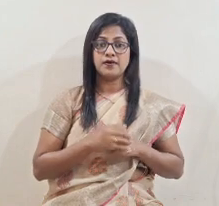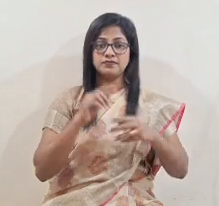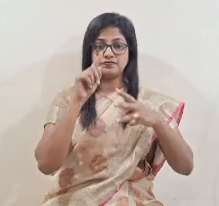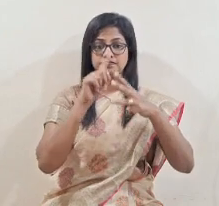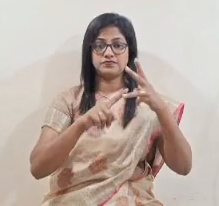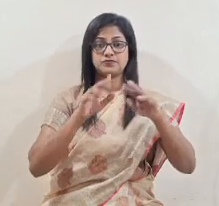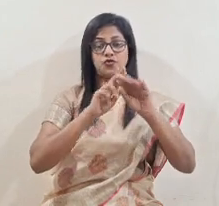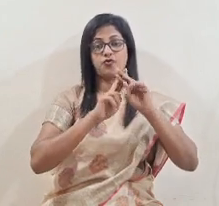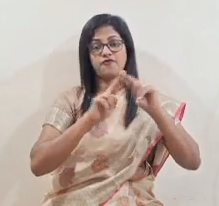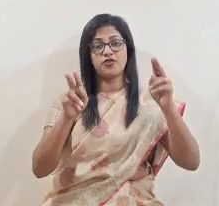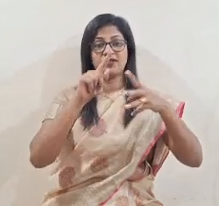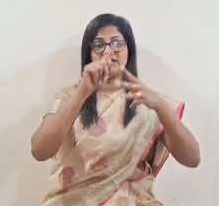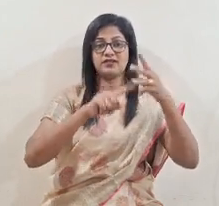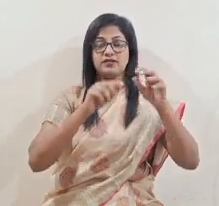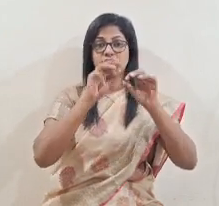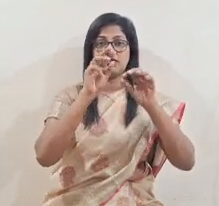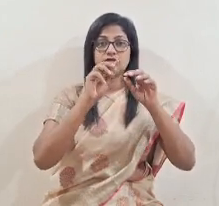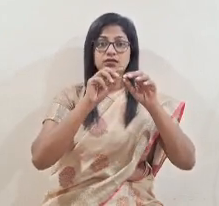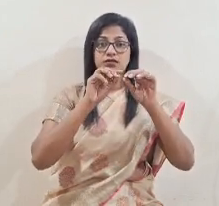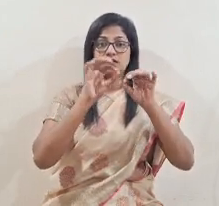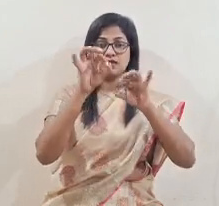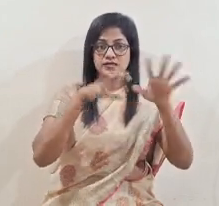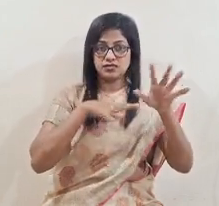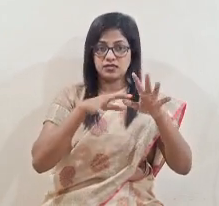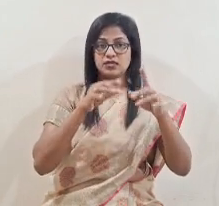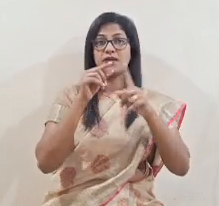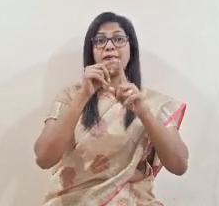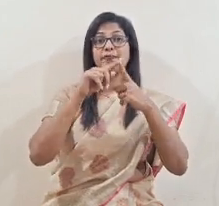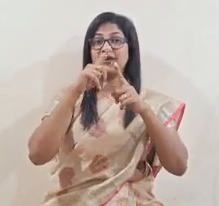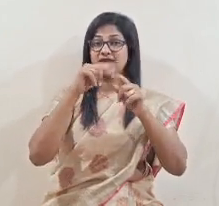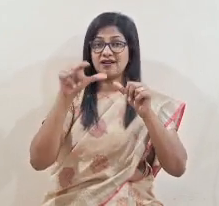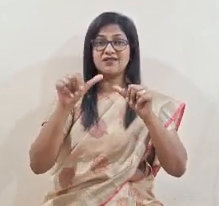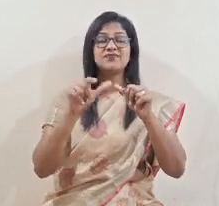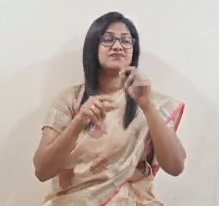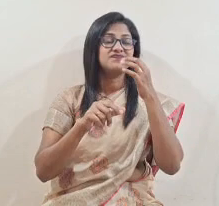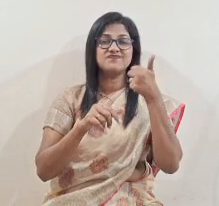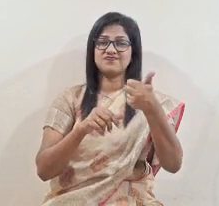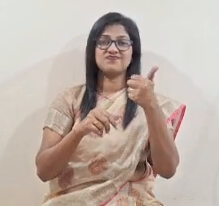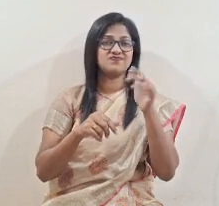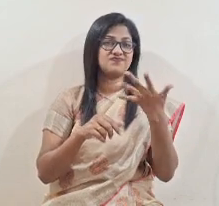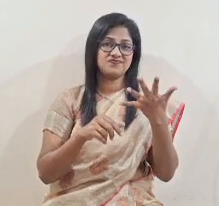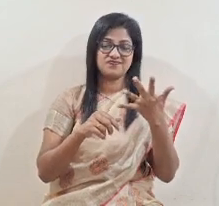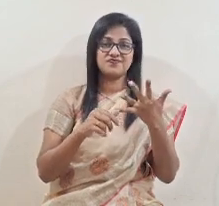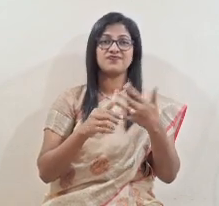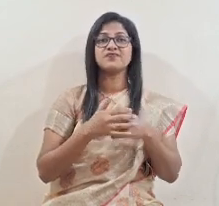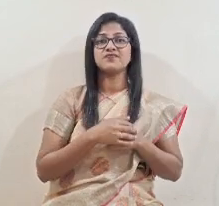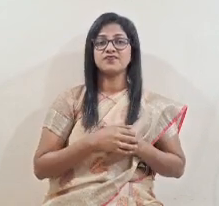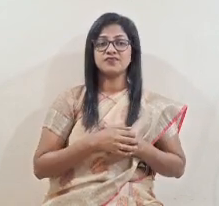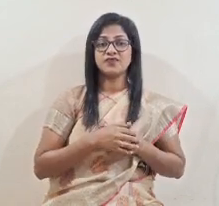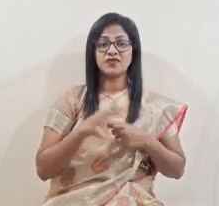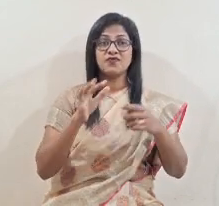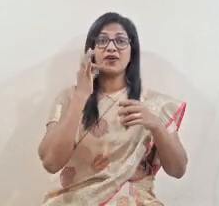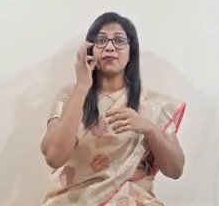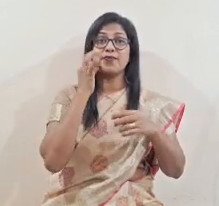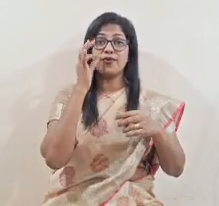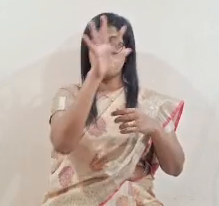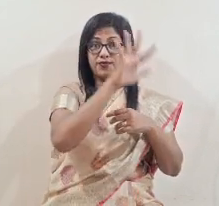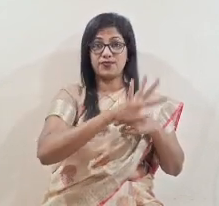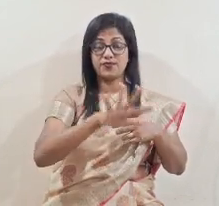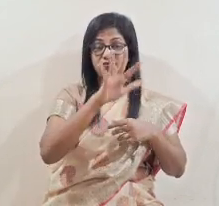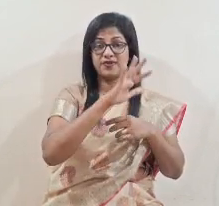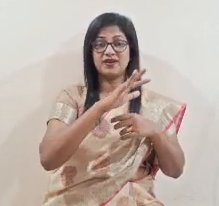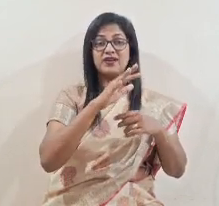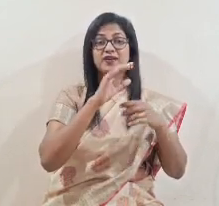in all the 3 cities the PTAL is very poor. That is, the blue part is the